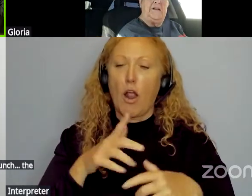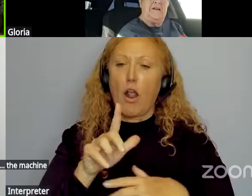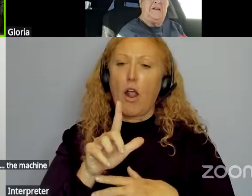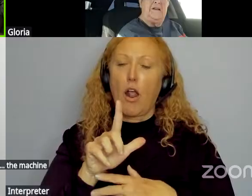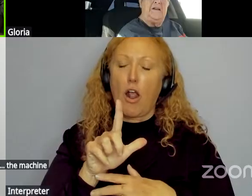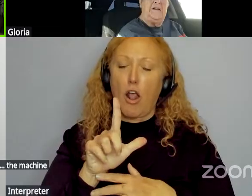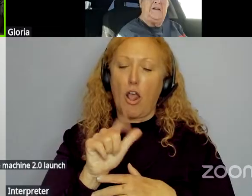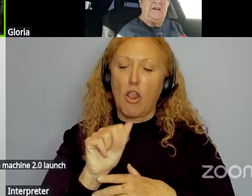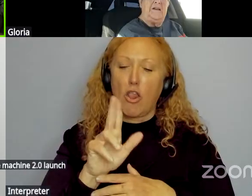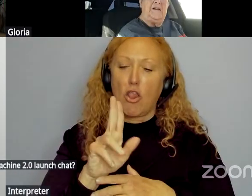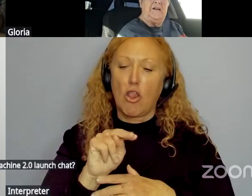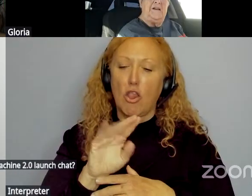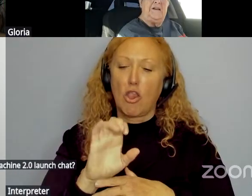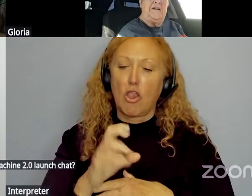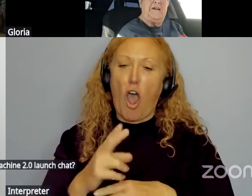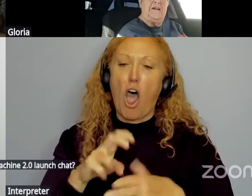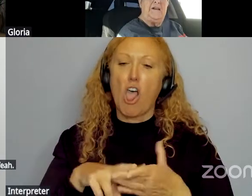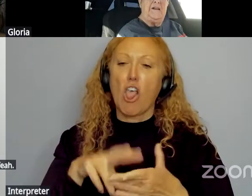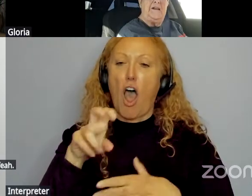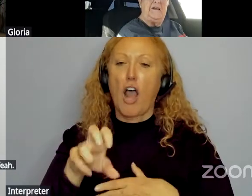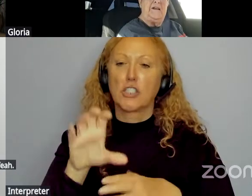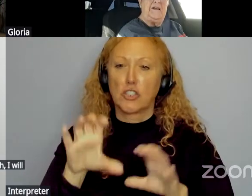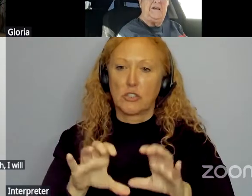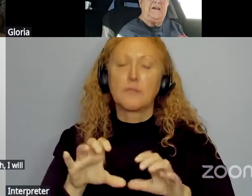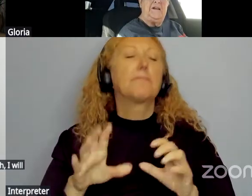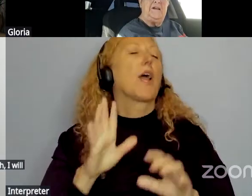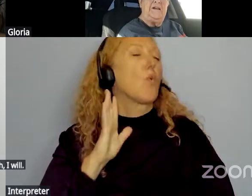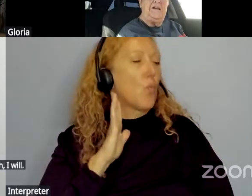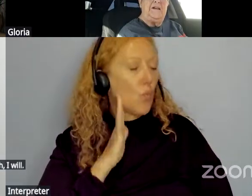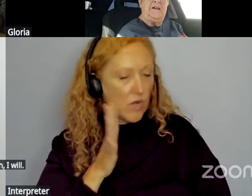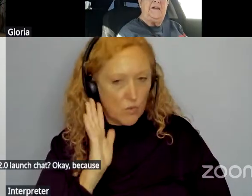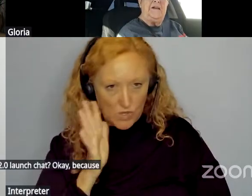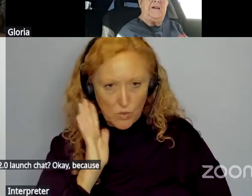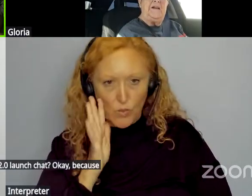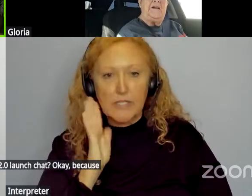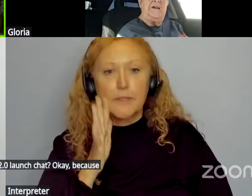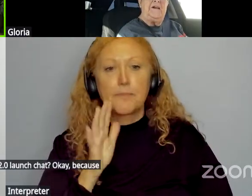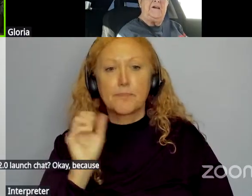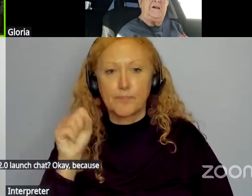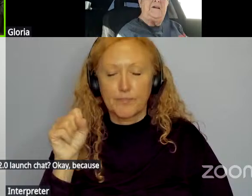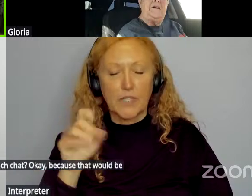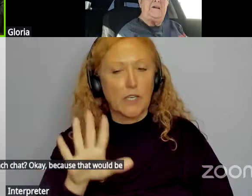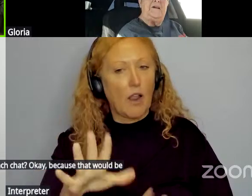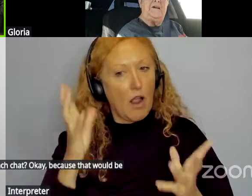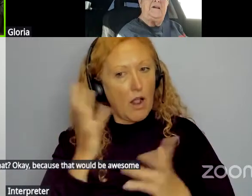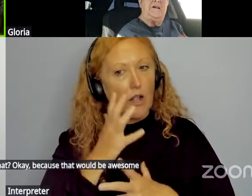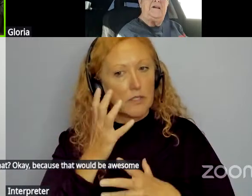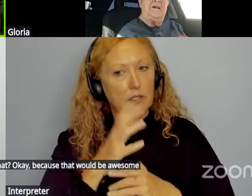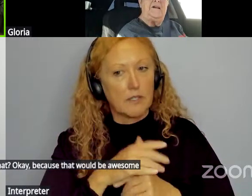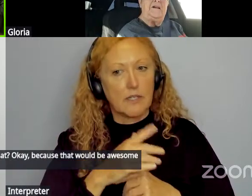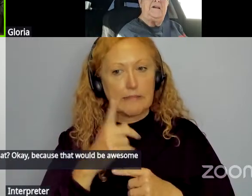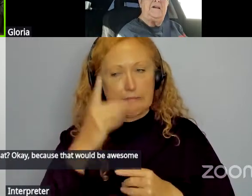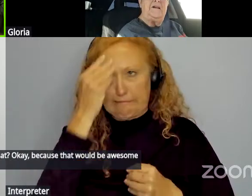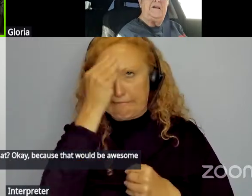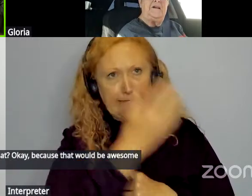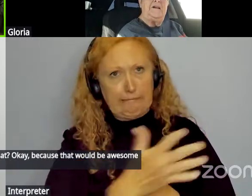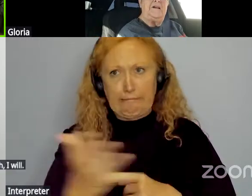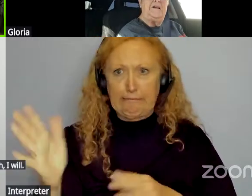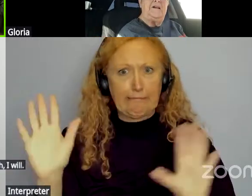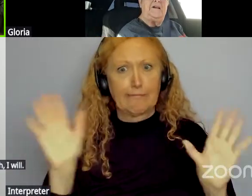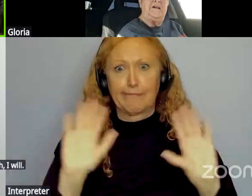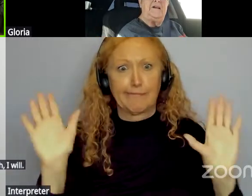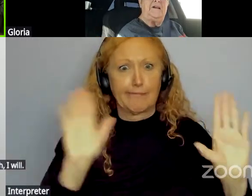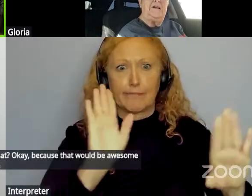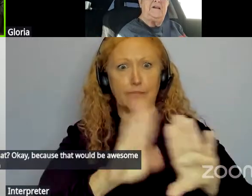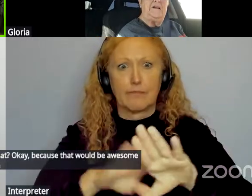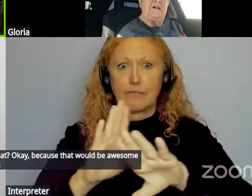launch chat? Yeah, I will. Okay, because that would be awesome to tell people not to do that. Please